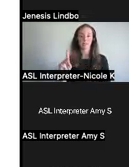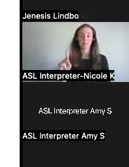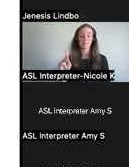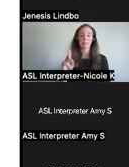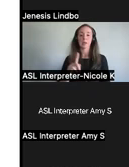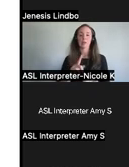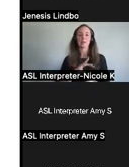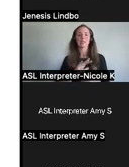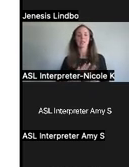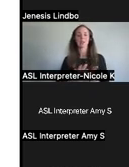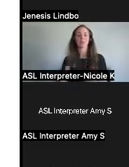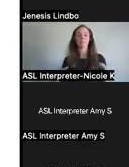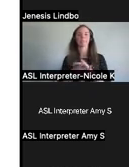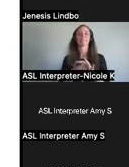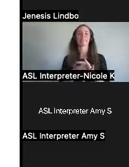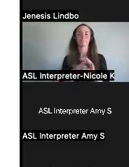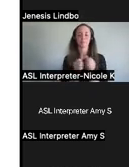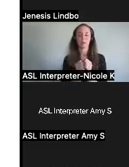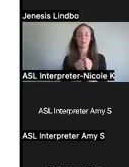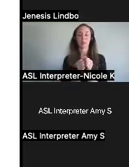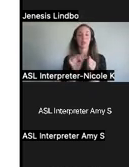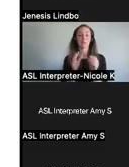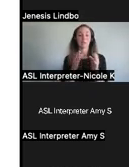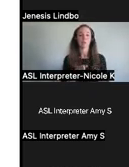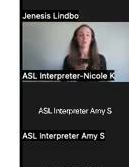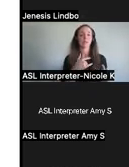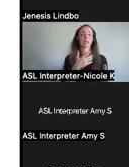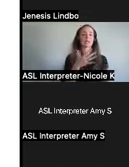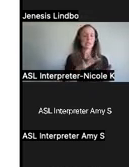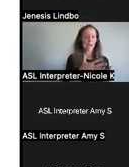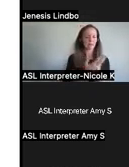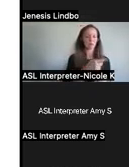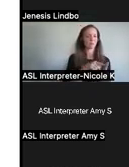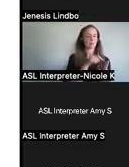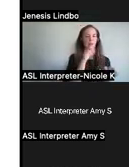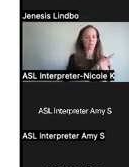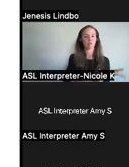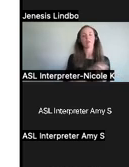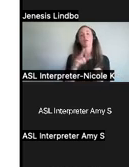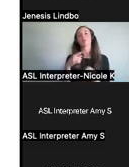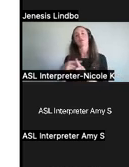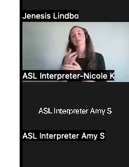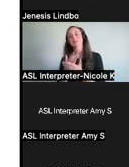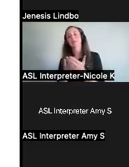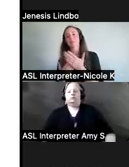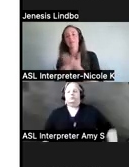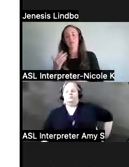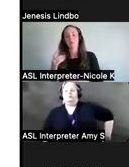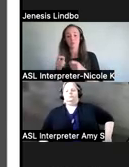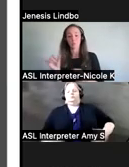is a really good option to look at for someone who can partially access the quad stick and be able to access some controls in their hands as well.